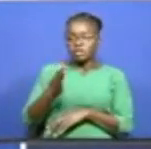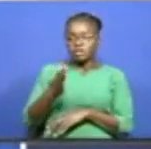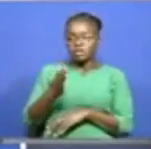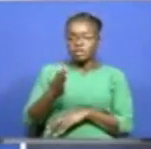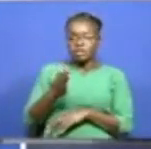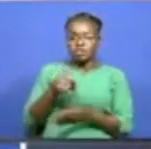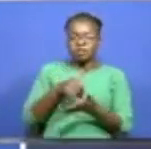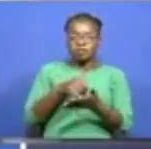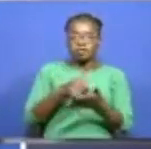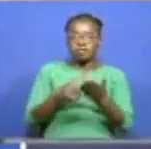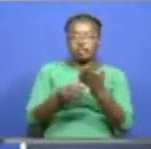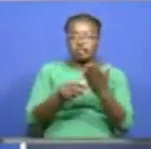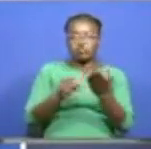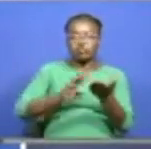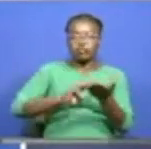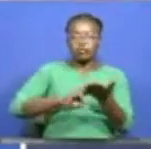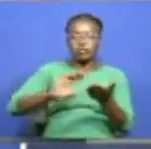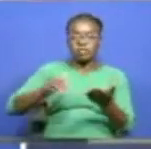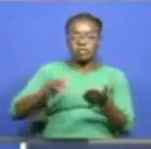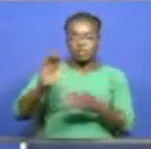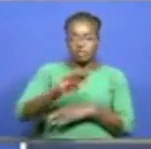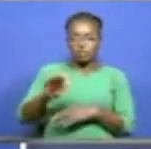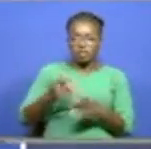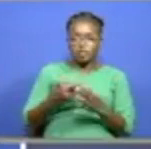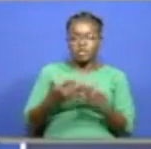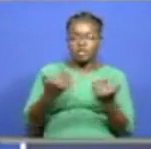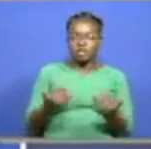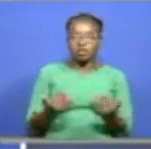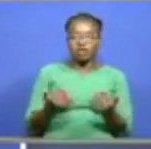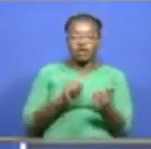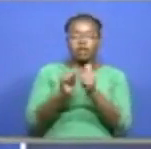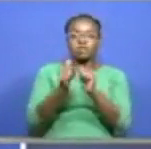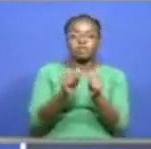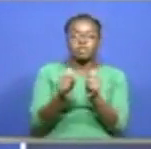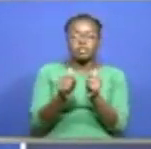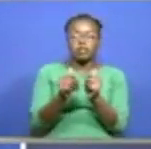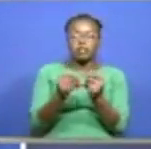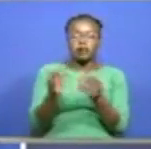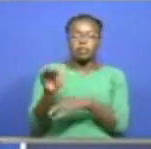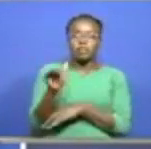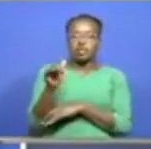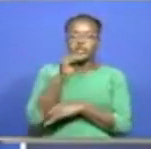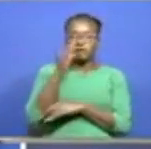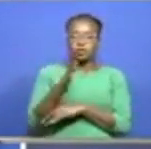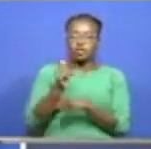the name of Migori County Assembly, then it is now administrative and will ask the speaker and his